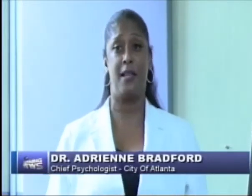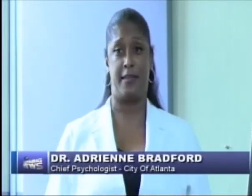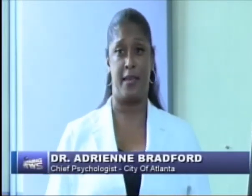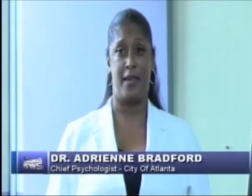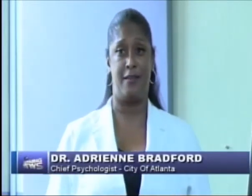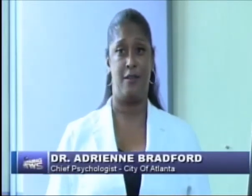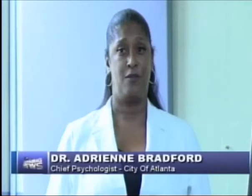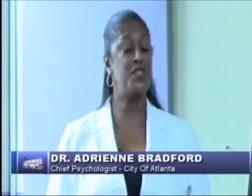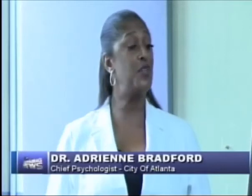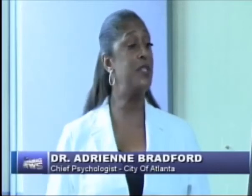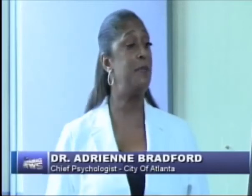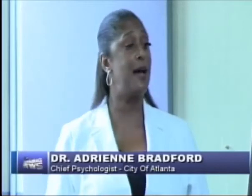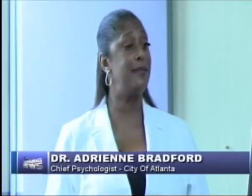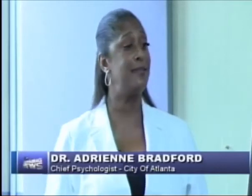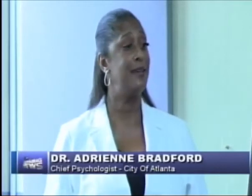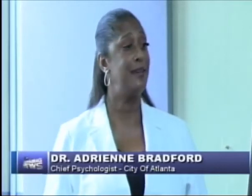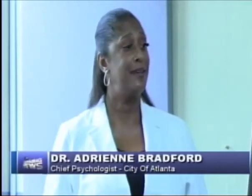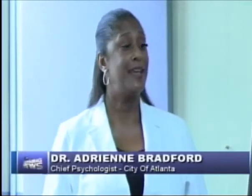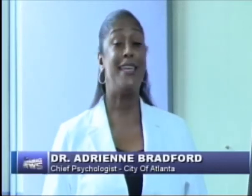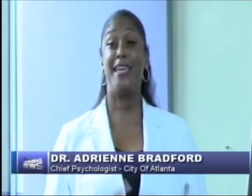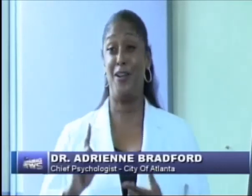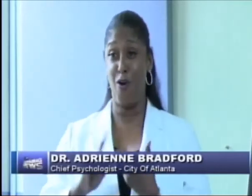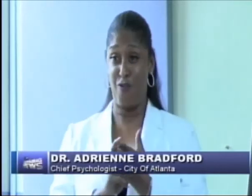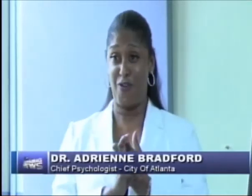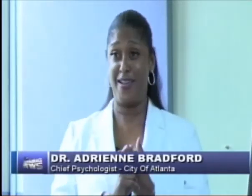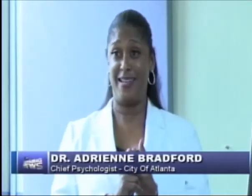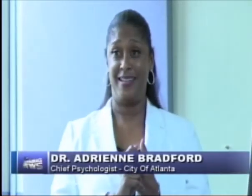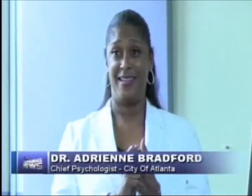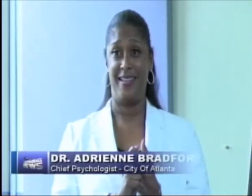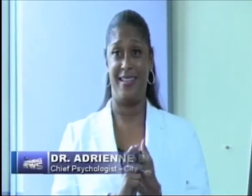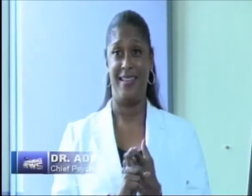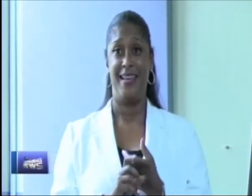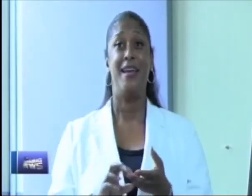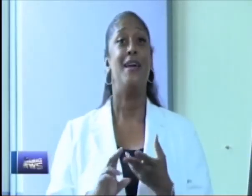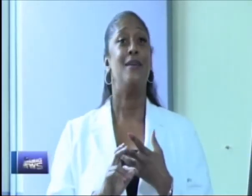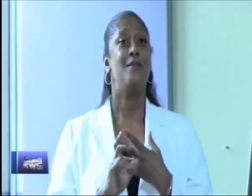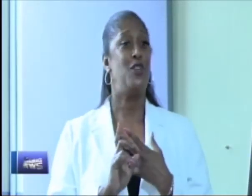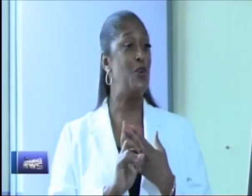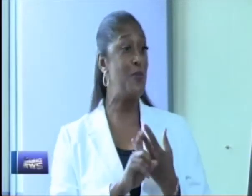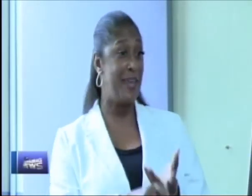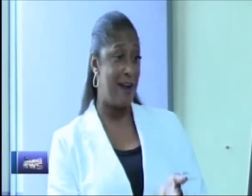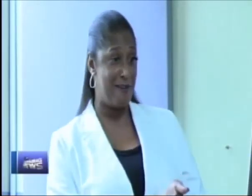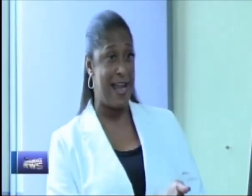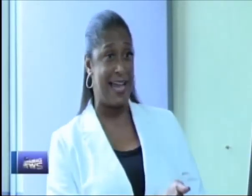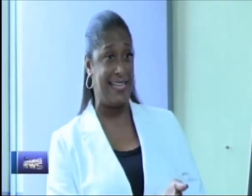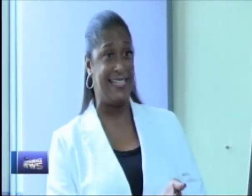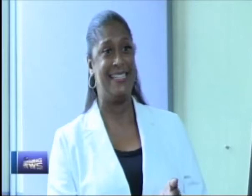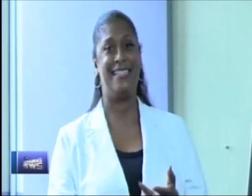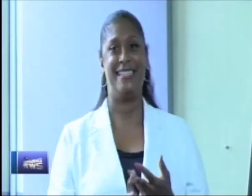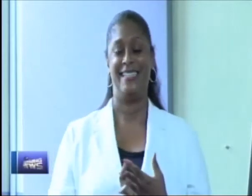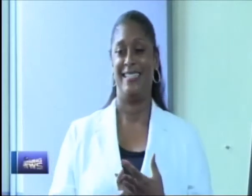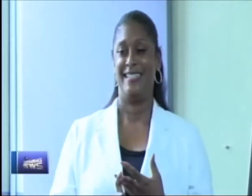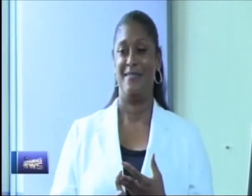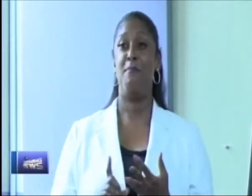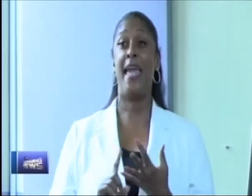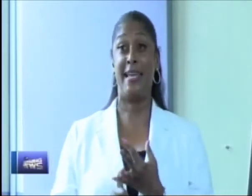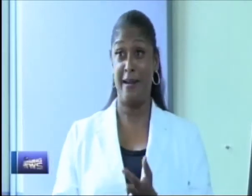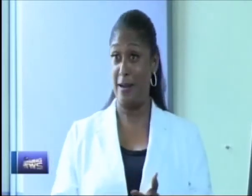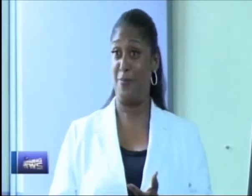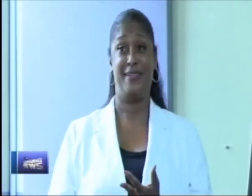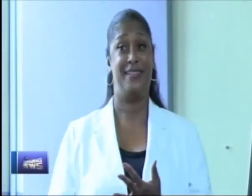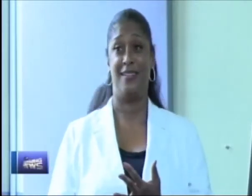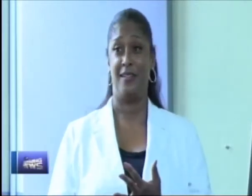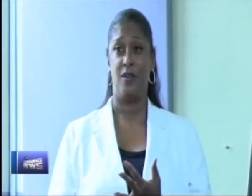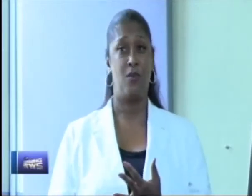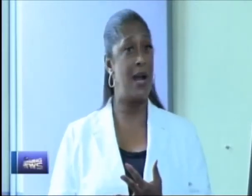something like that? What's the response? Get over it. You'll be all right. Man